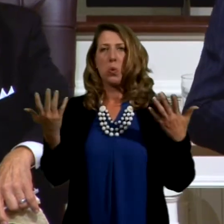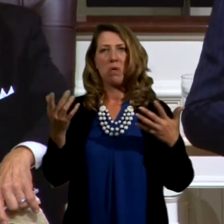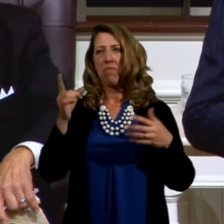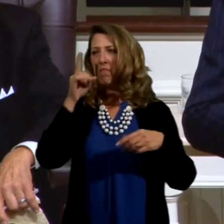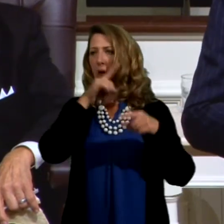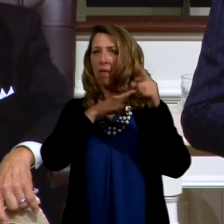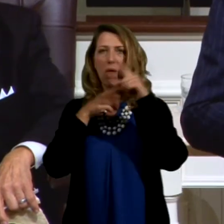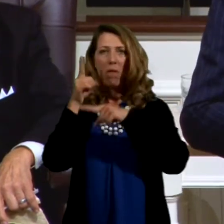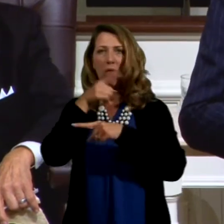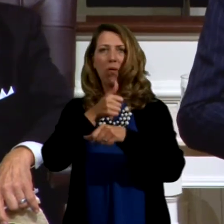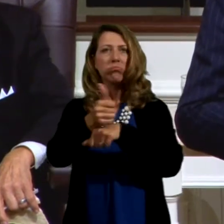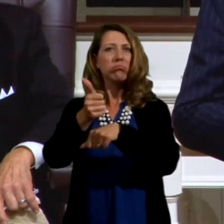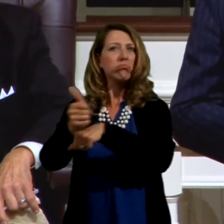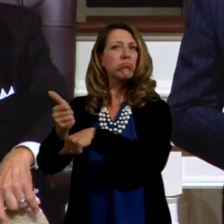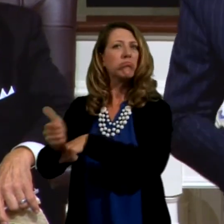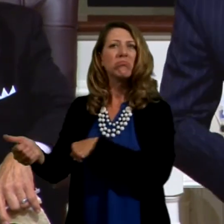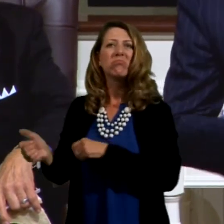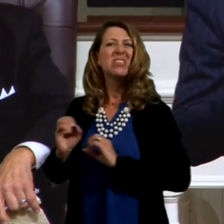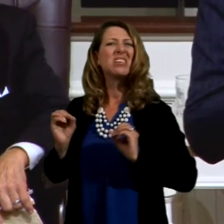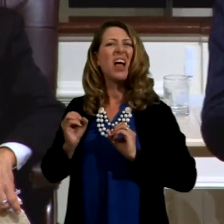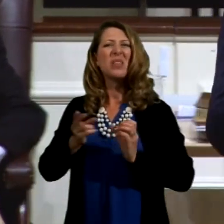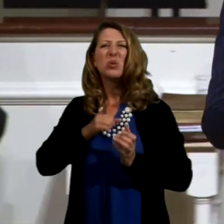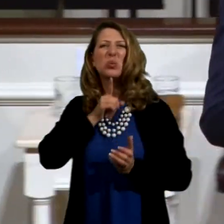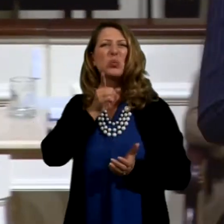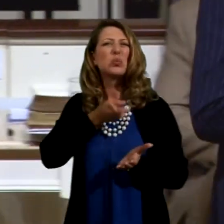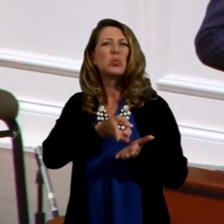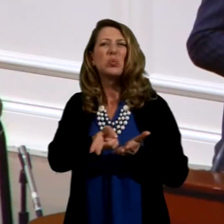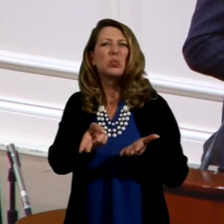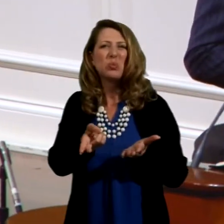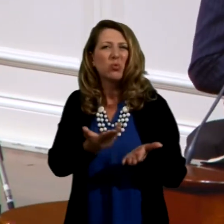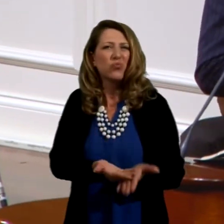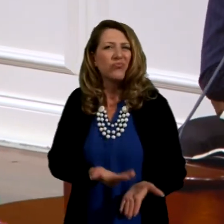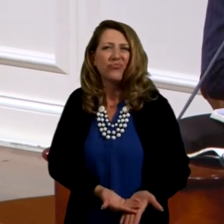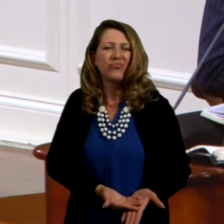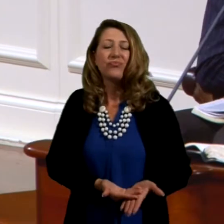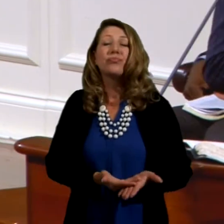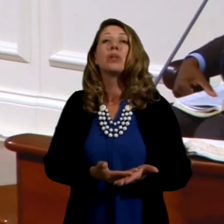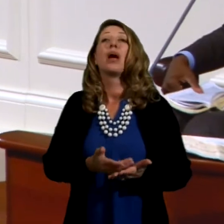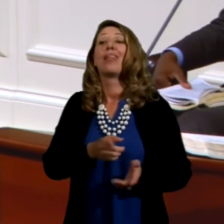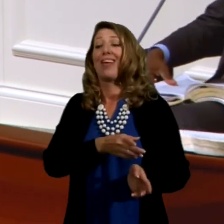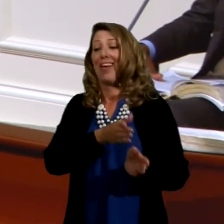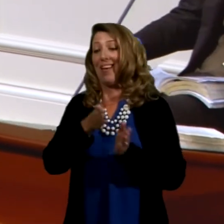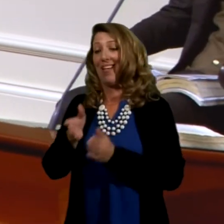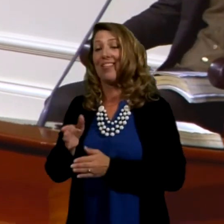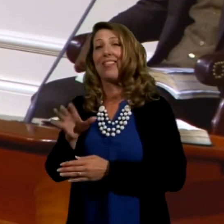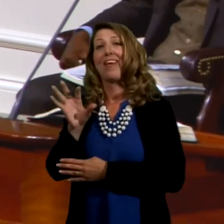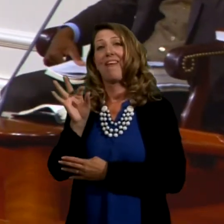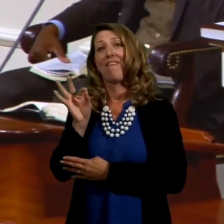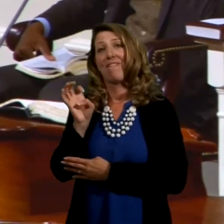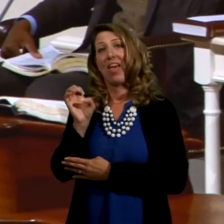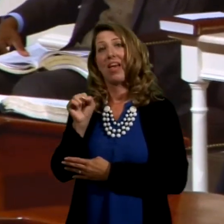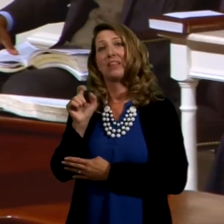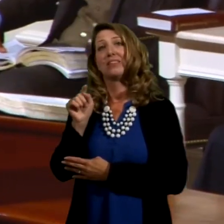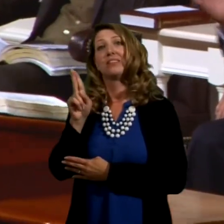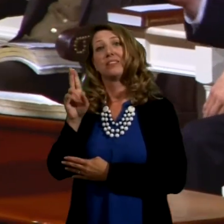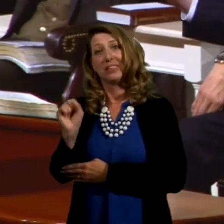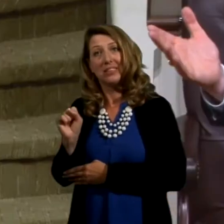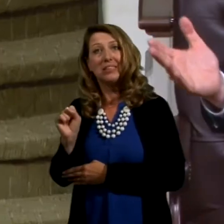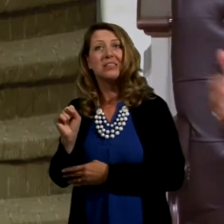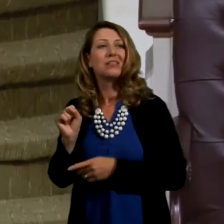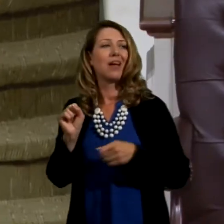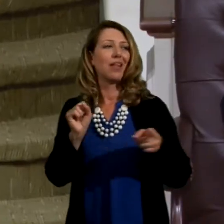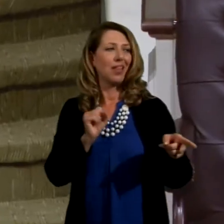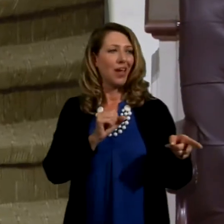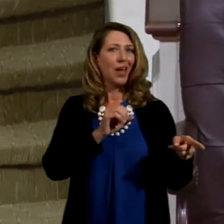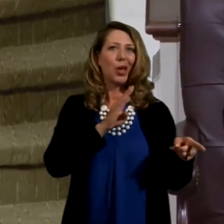false accusations. And then a guy named Festus got a hold of him, and he brought in King Agrippa and Bernice, and they quizzed